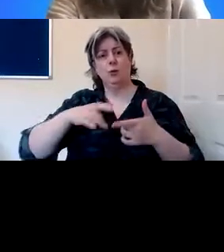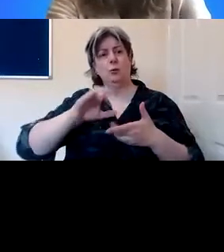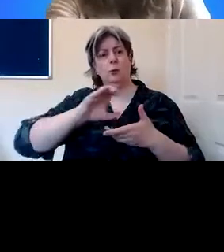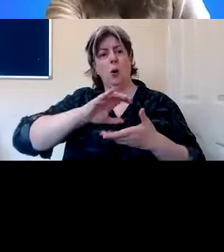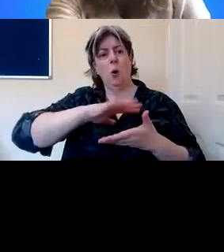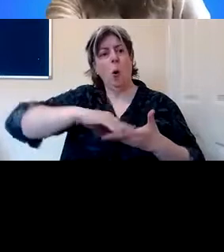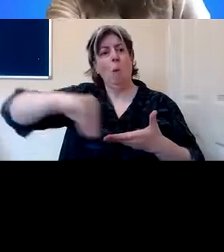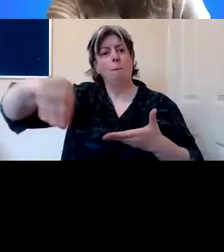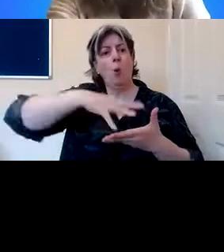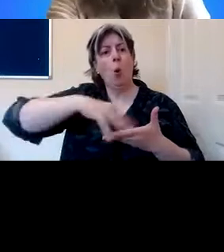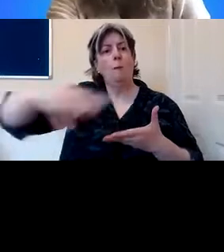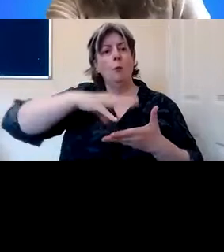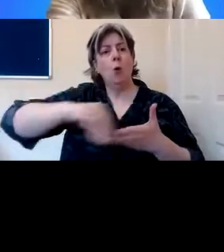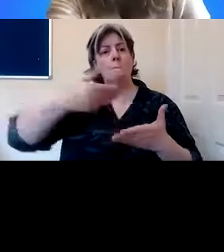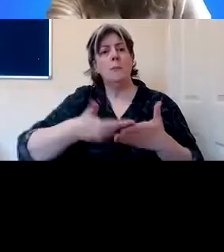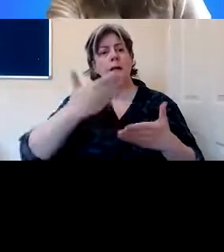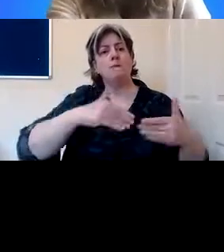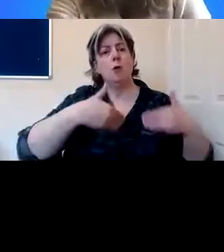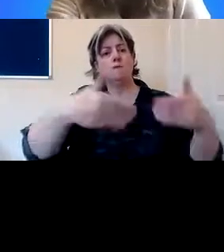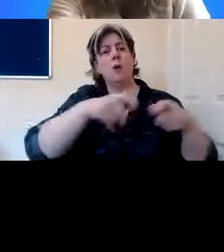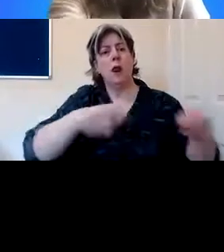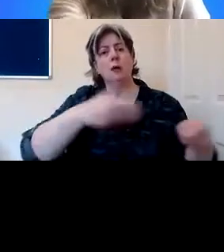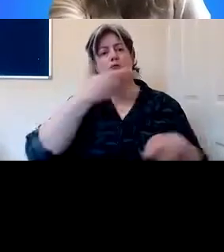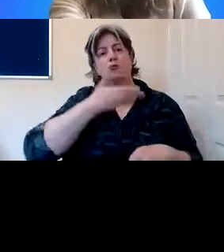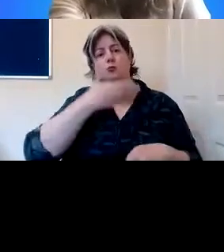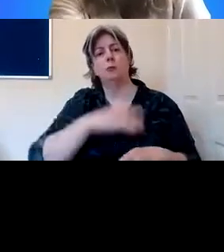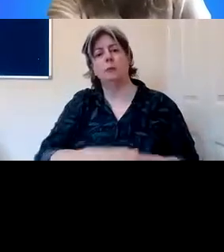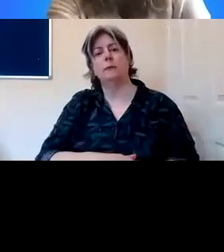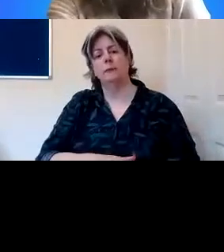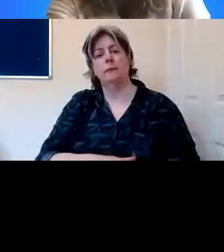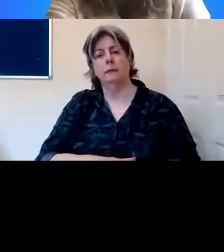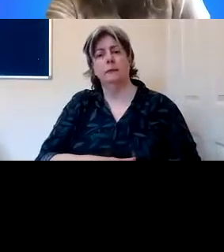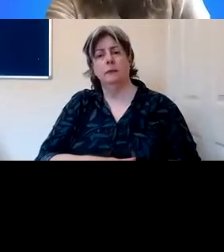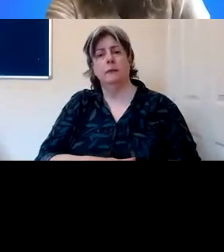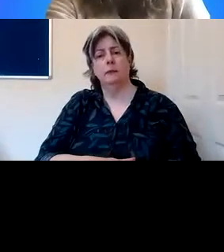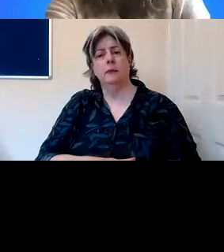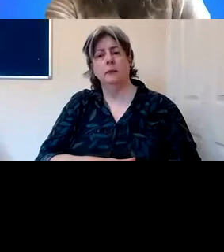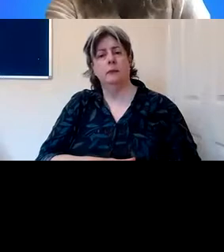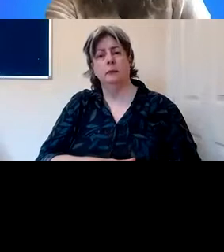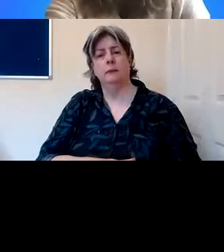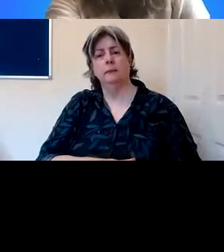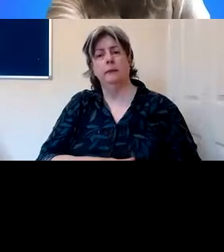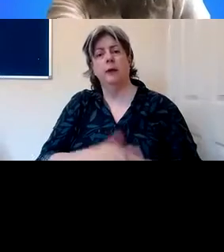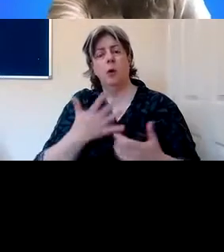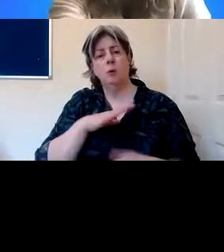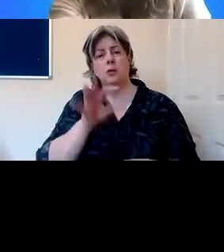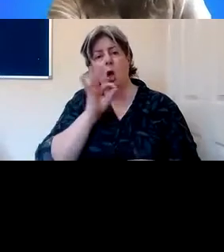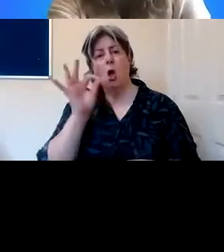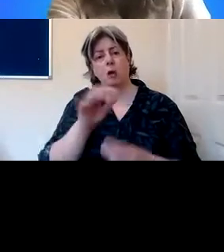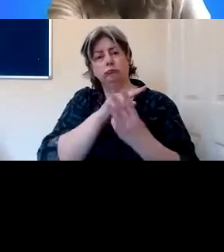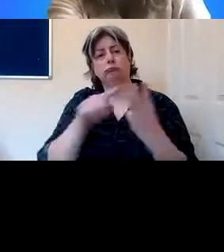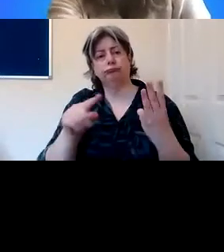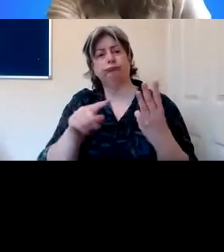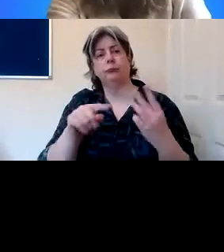from frontline schooling. We'd like to ask all candidates, what is your view of the middle tier, and would you